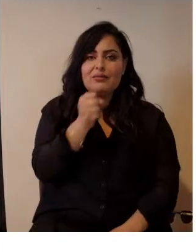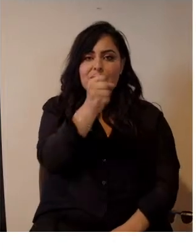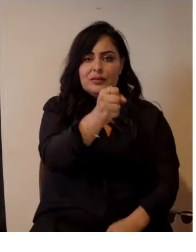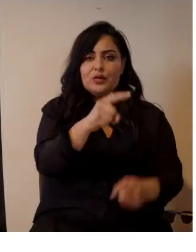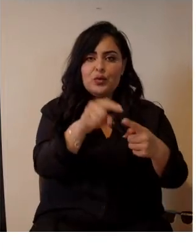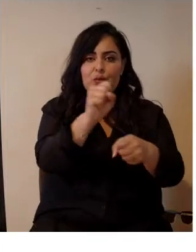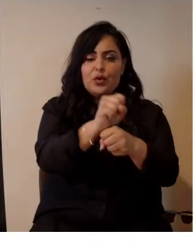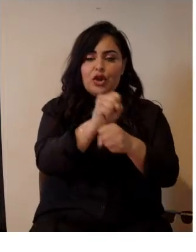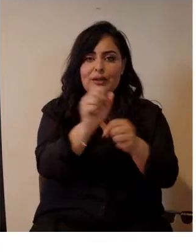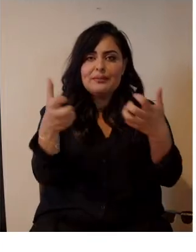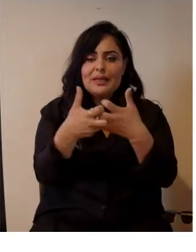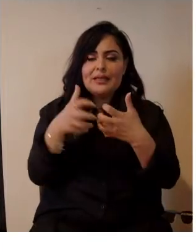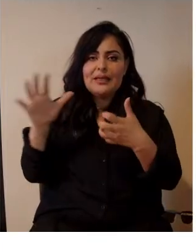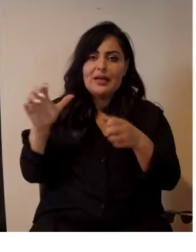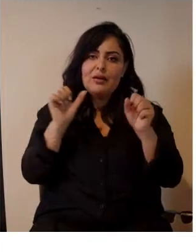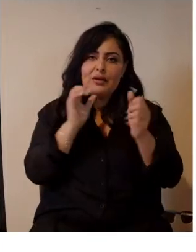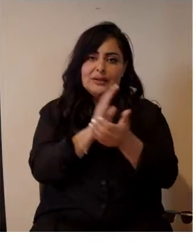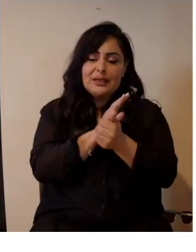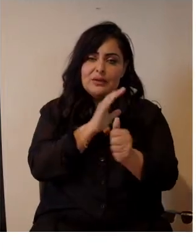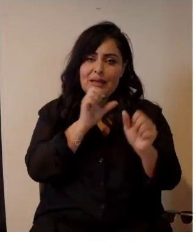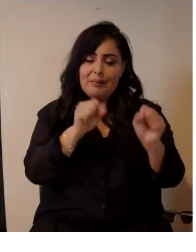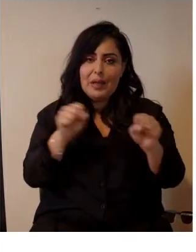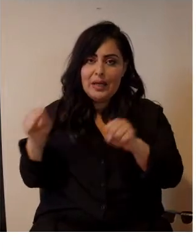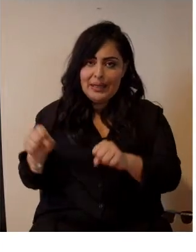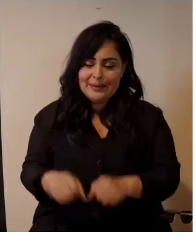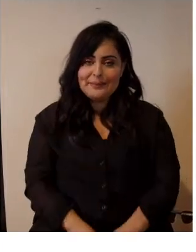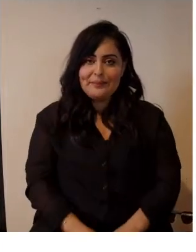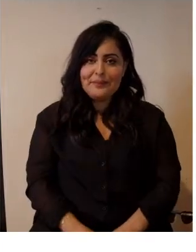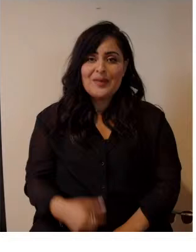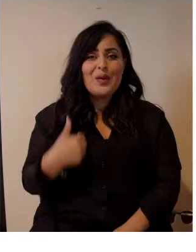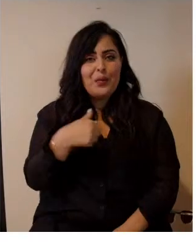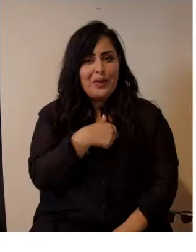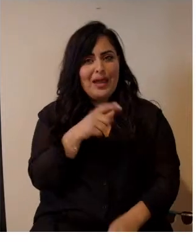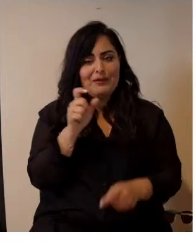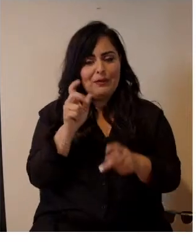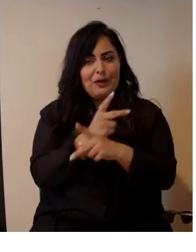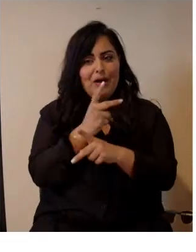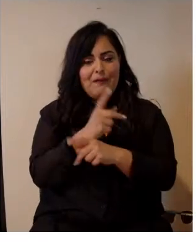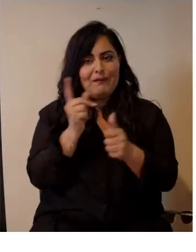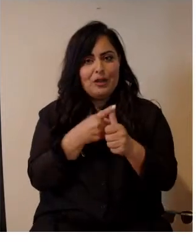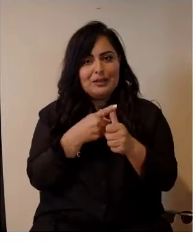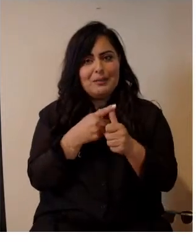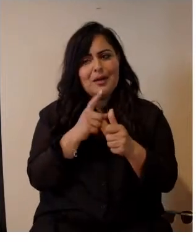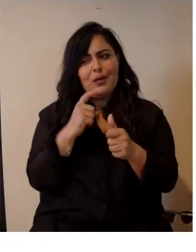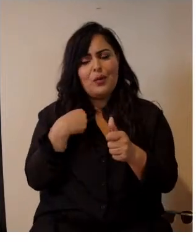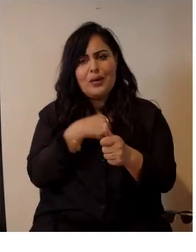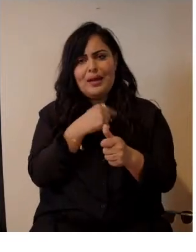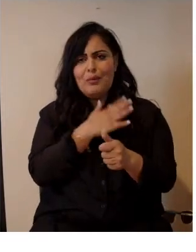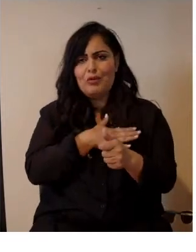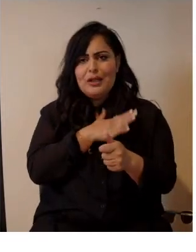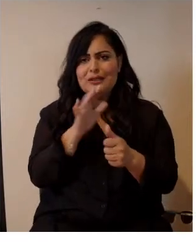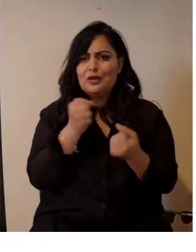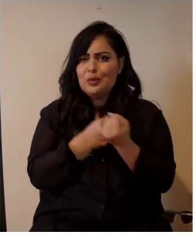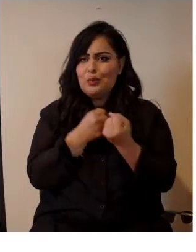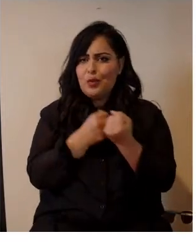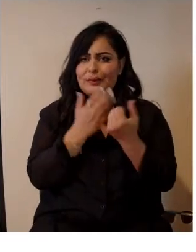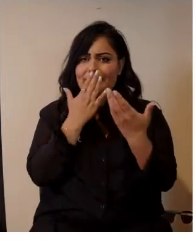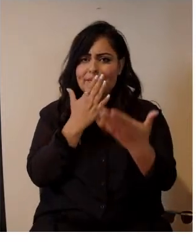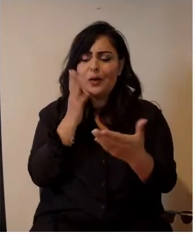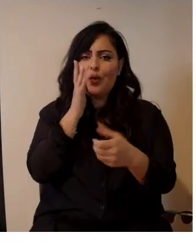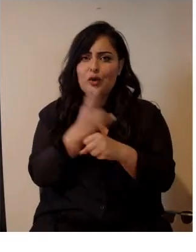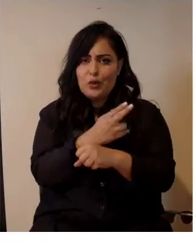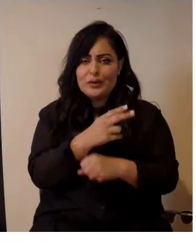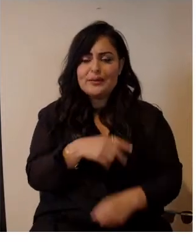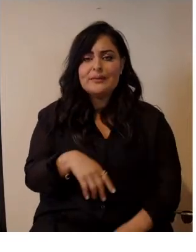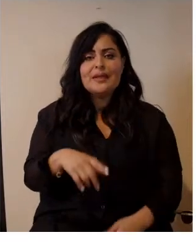the skills and abilities that they hold. So we have to find that out first, but we absolutely appreciate the support and we'll utilize them. The second one is,